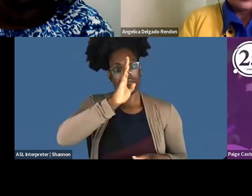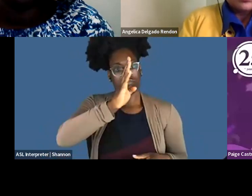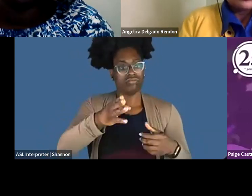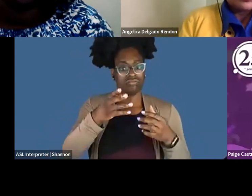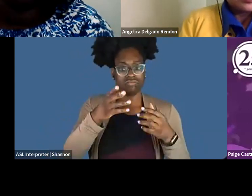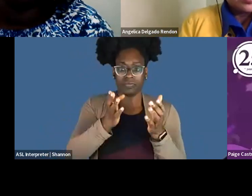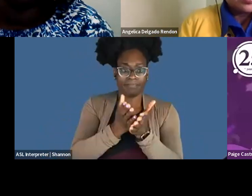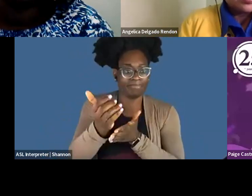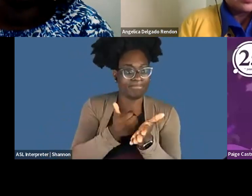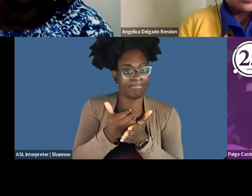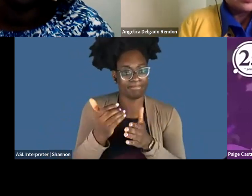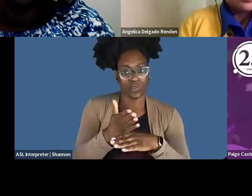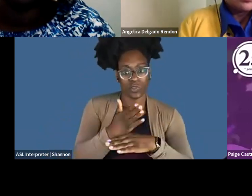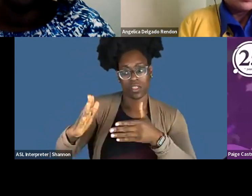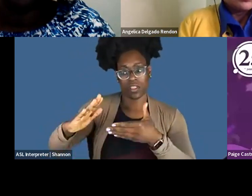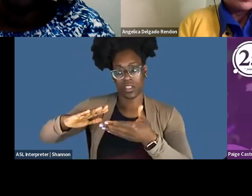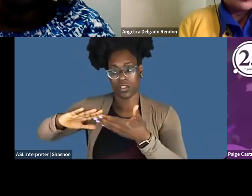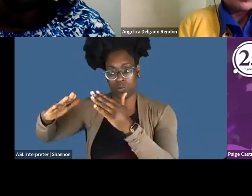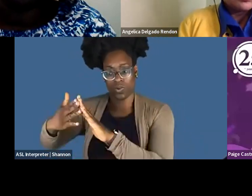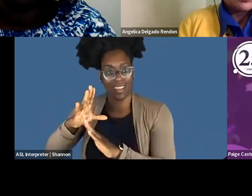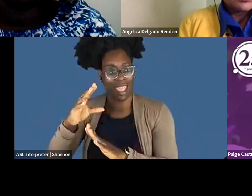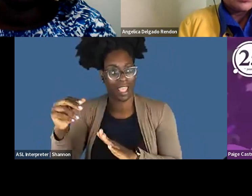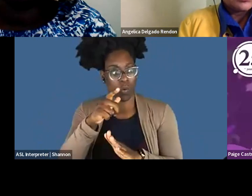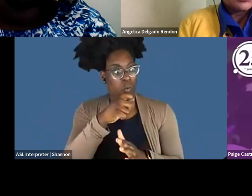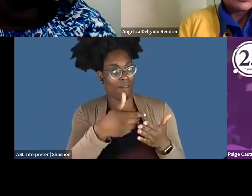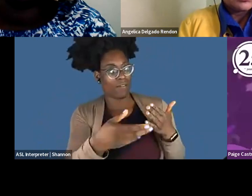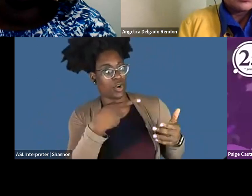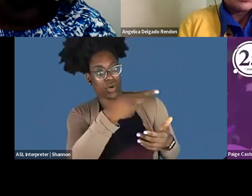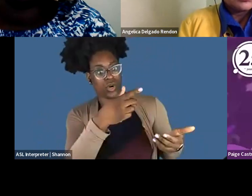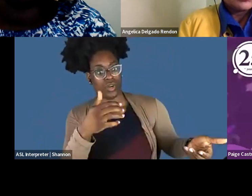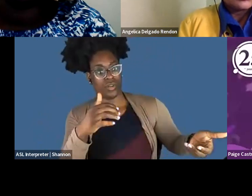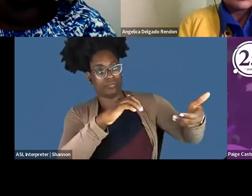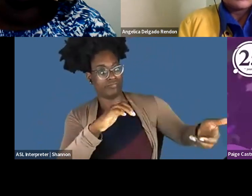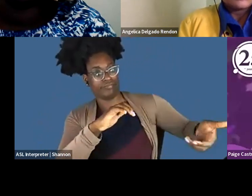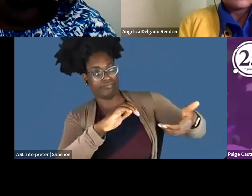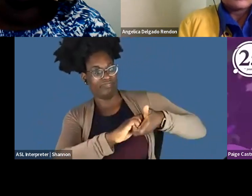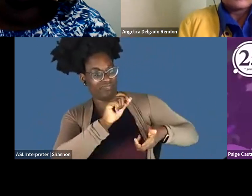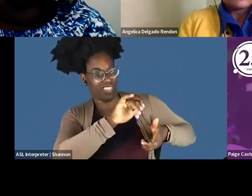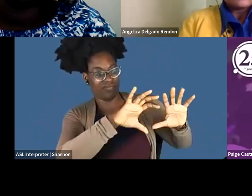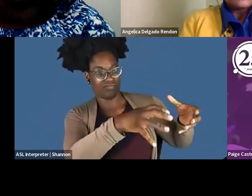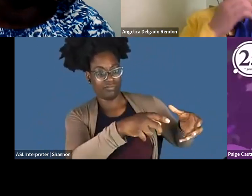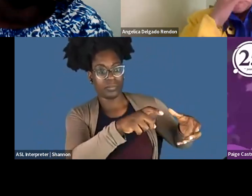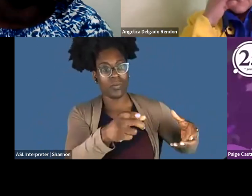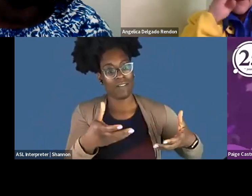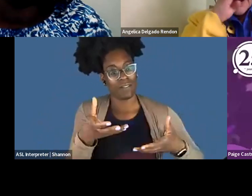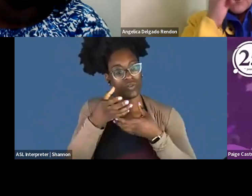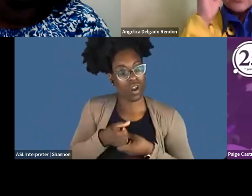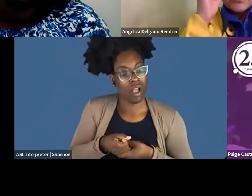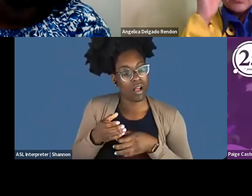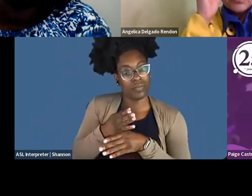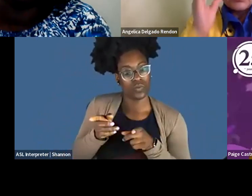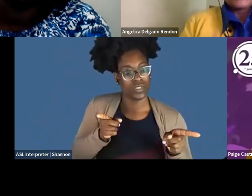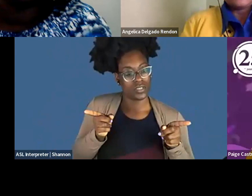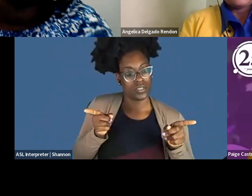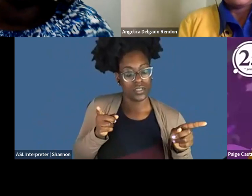whomever they are going to be engaging with in order to, be able to